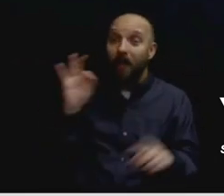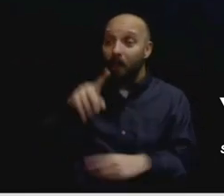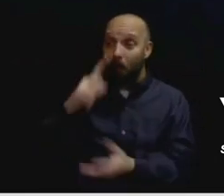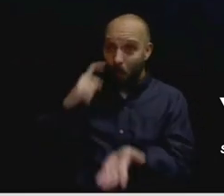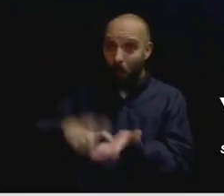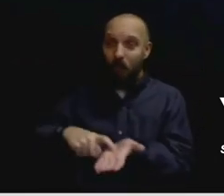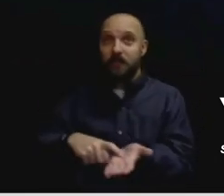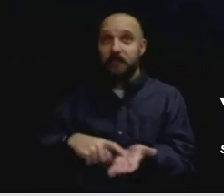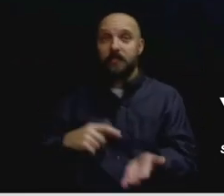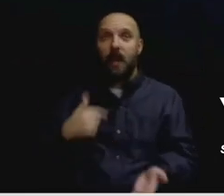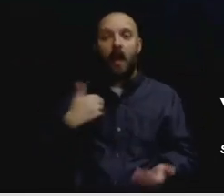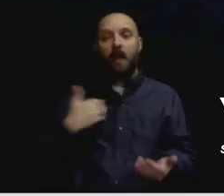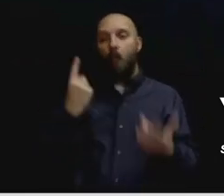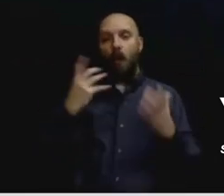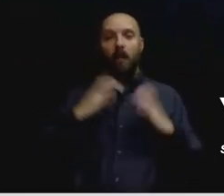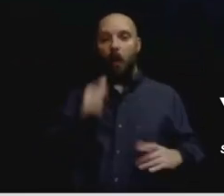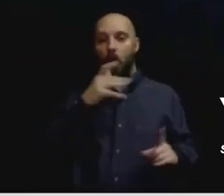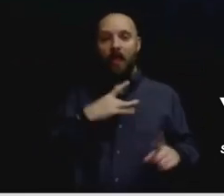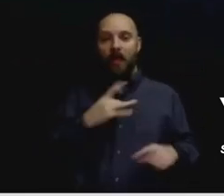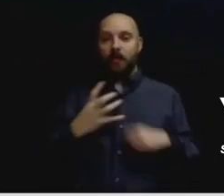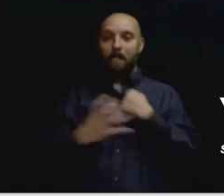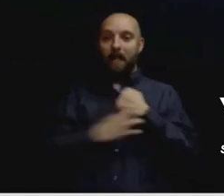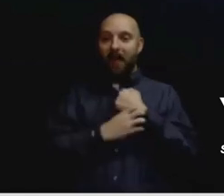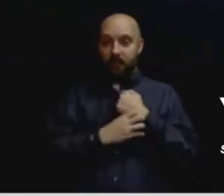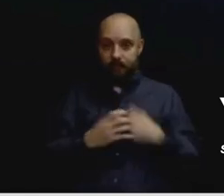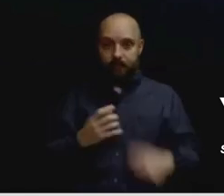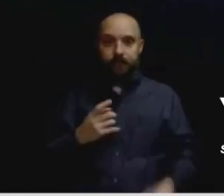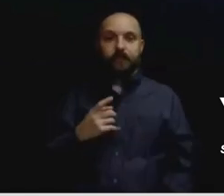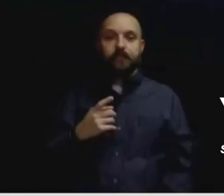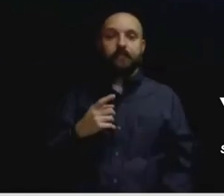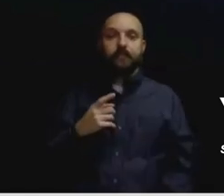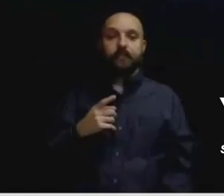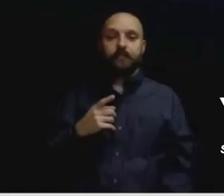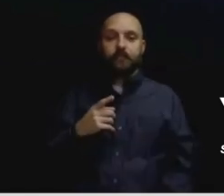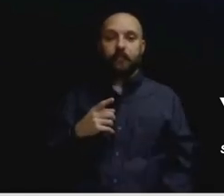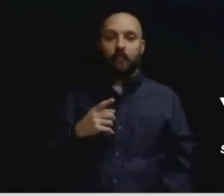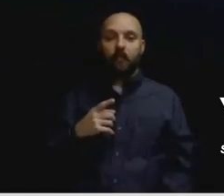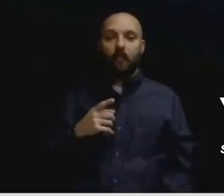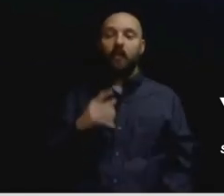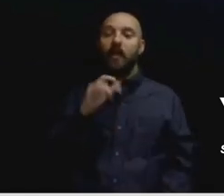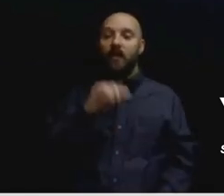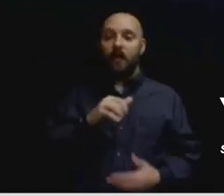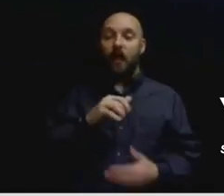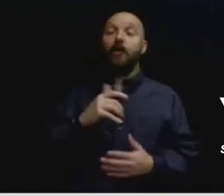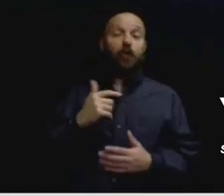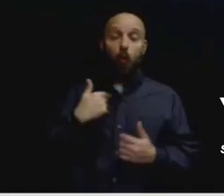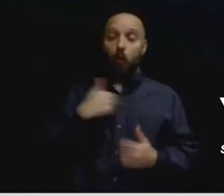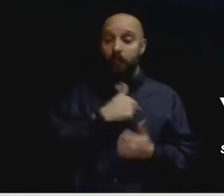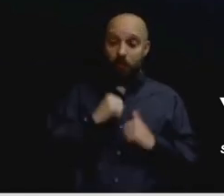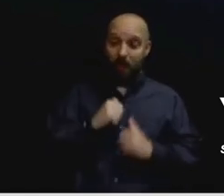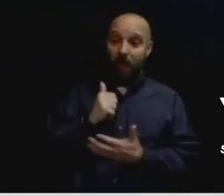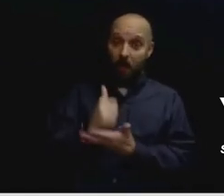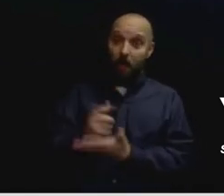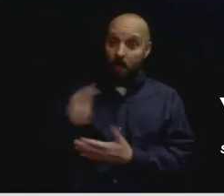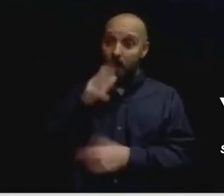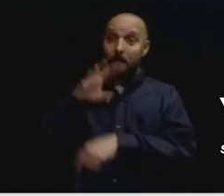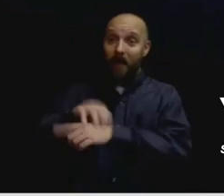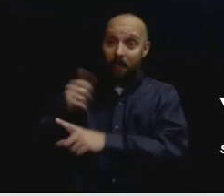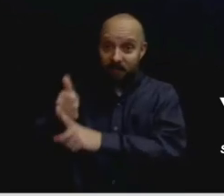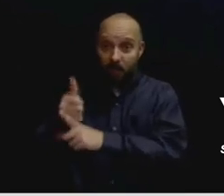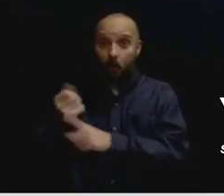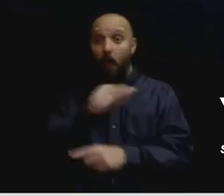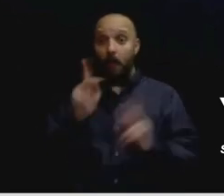I have a client who likes to bite, and in order to help him not bite himself or other people,